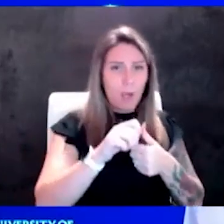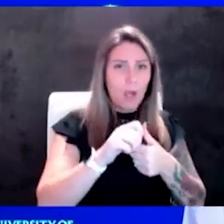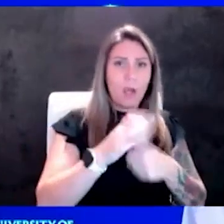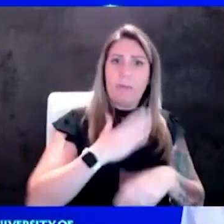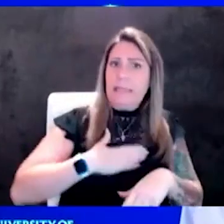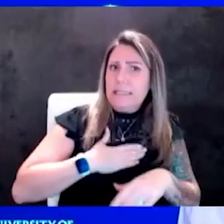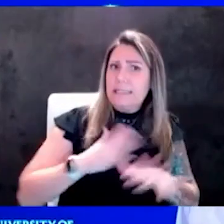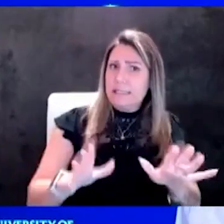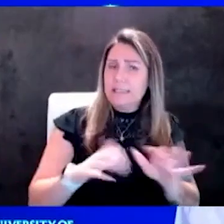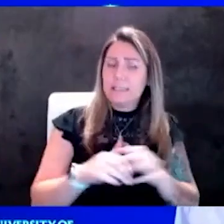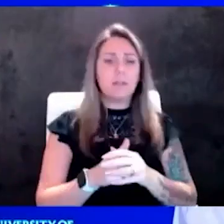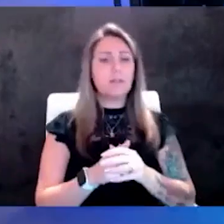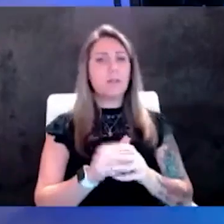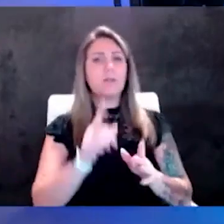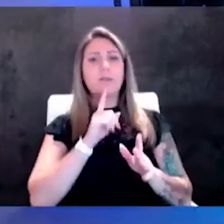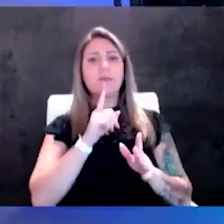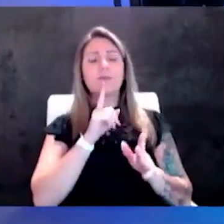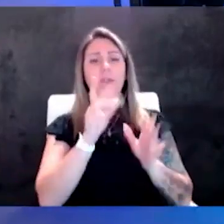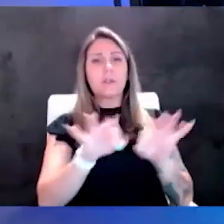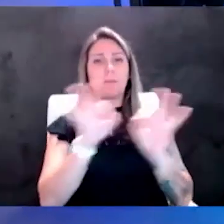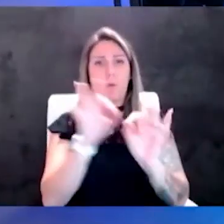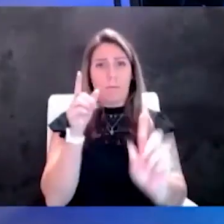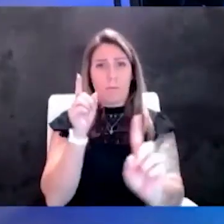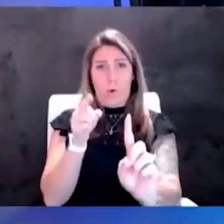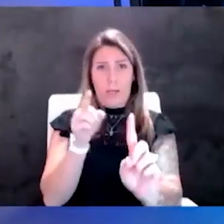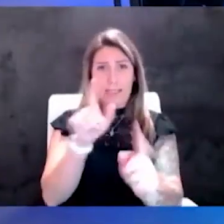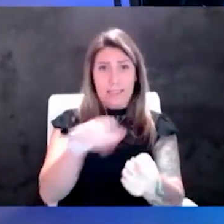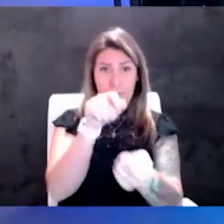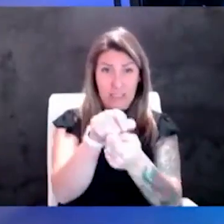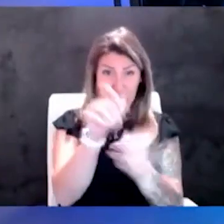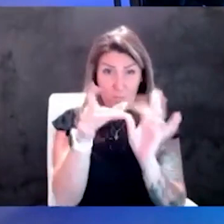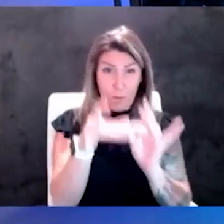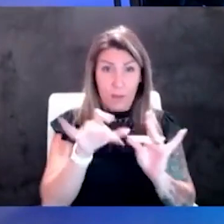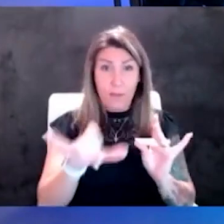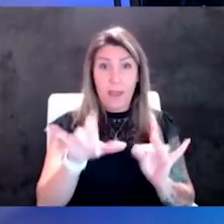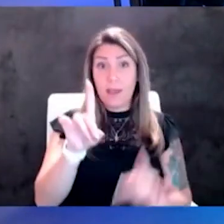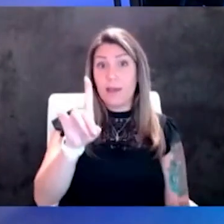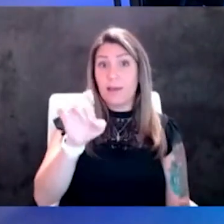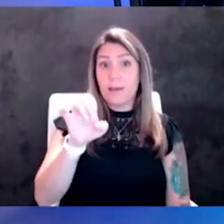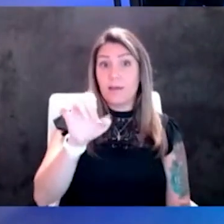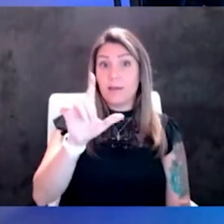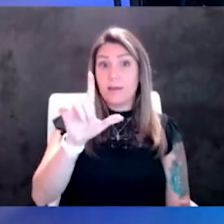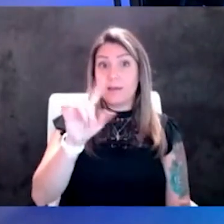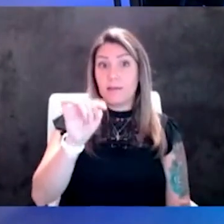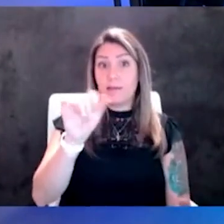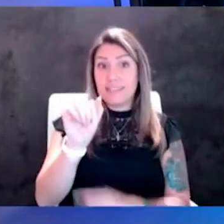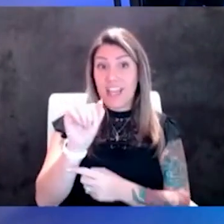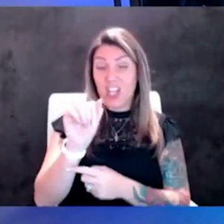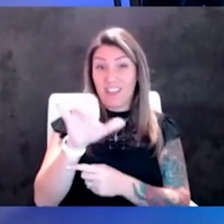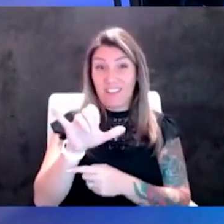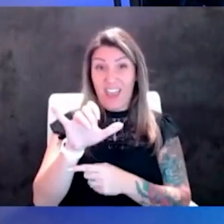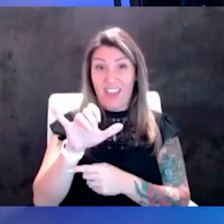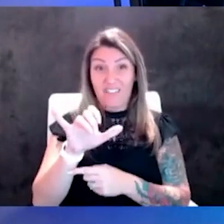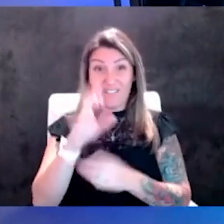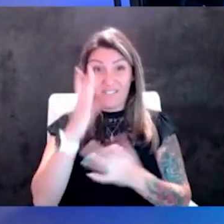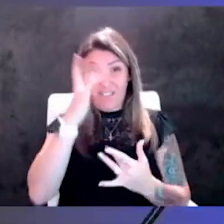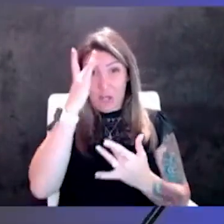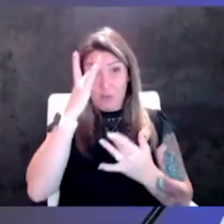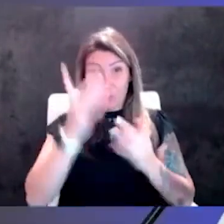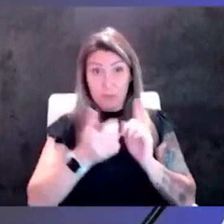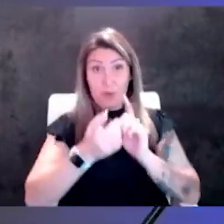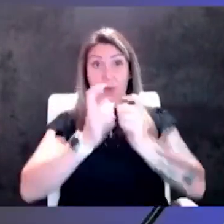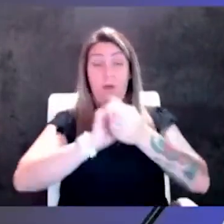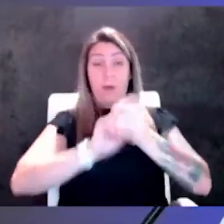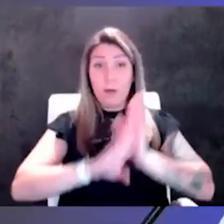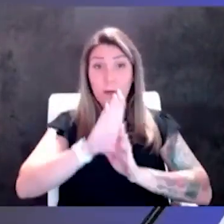really important point, and just to put a specific around that, the Delta virus evolved, from what we can tell, in India